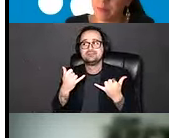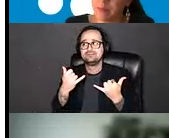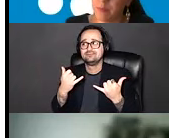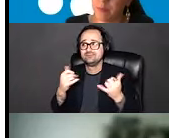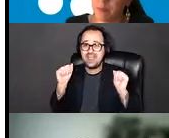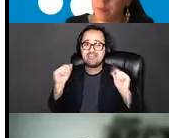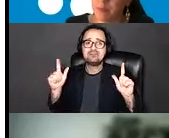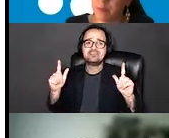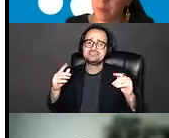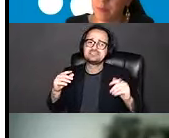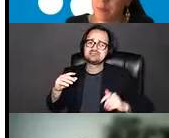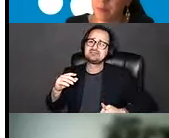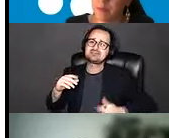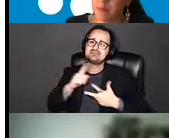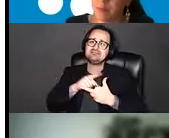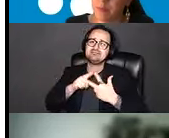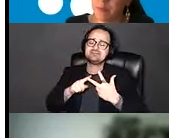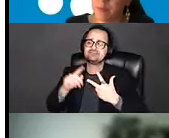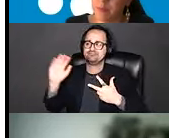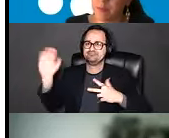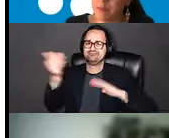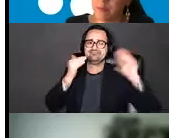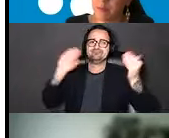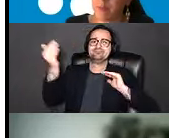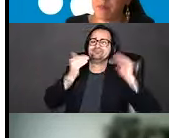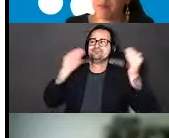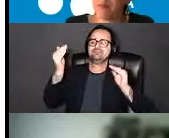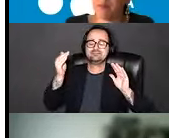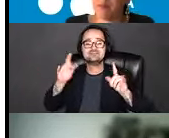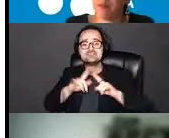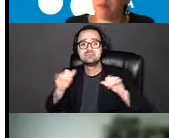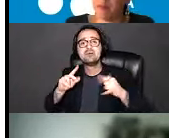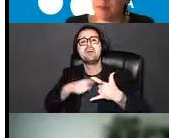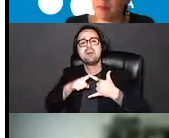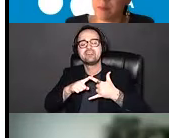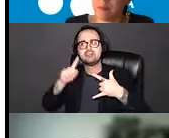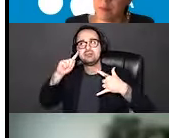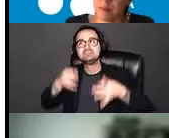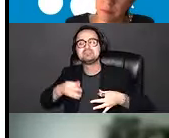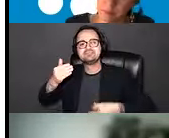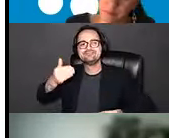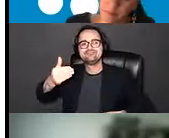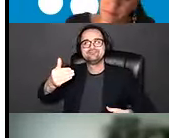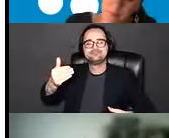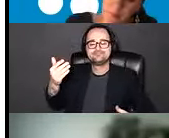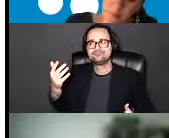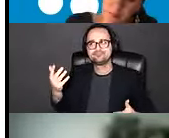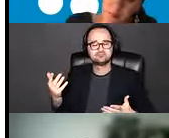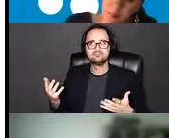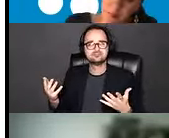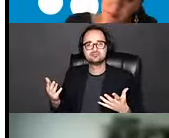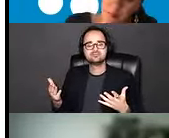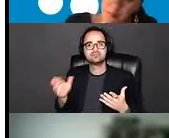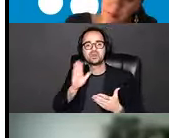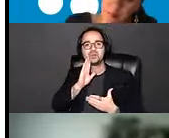of got to be able to hold those three realities at once and then make decisions that are going to be are going to have the